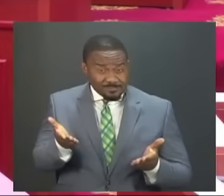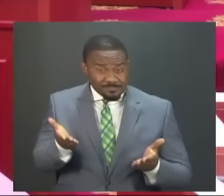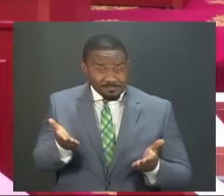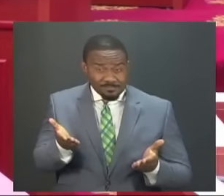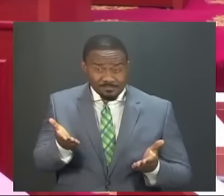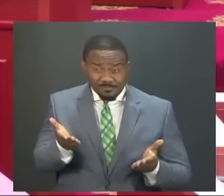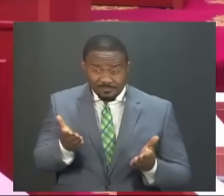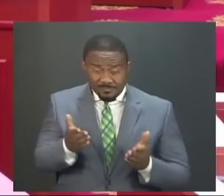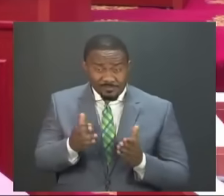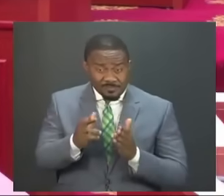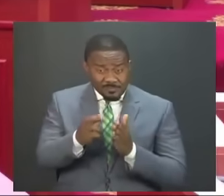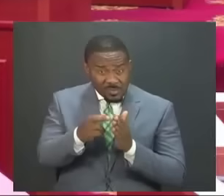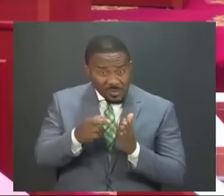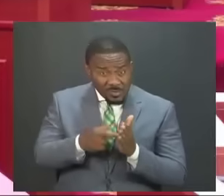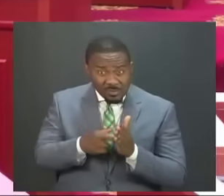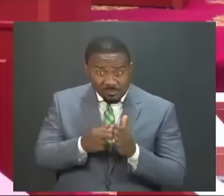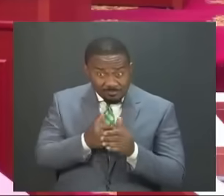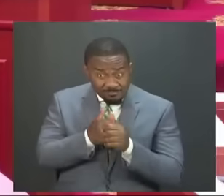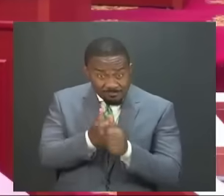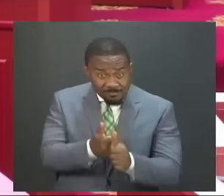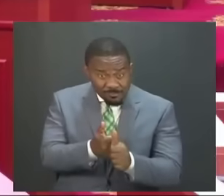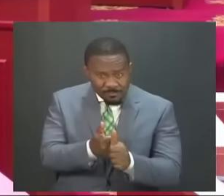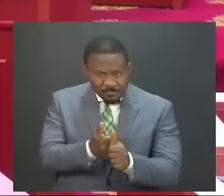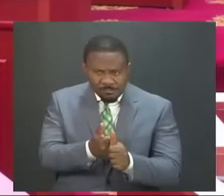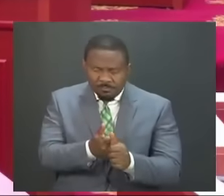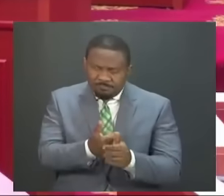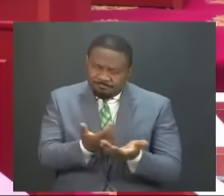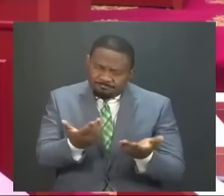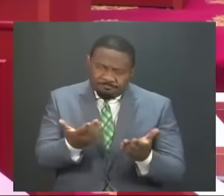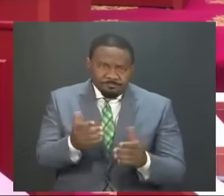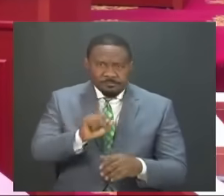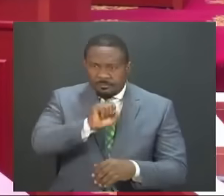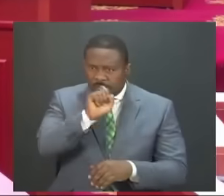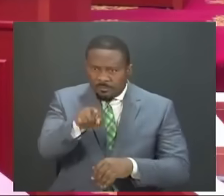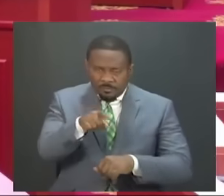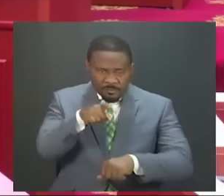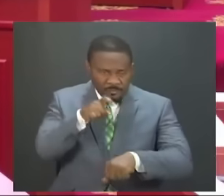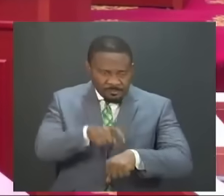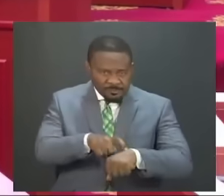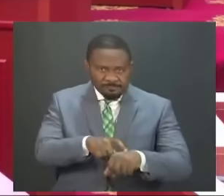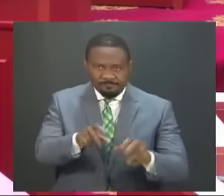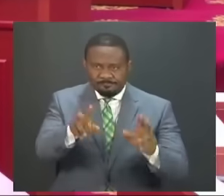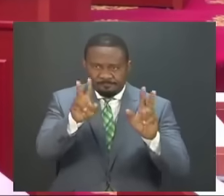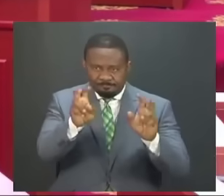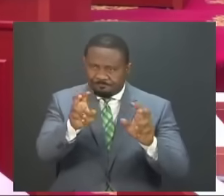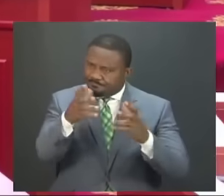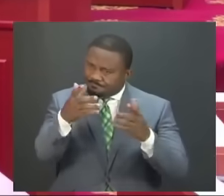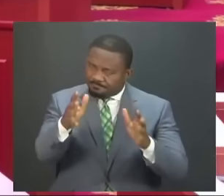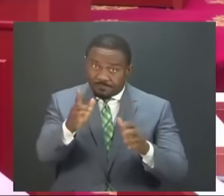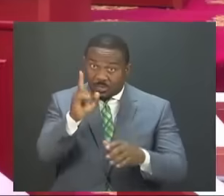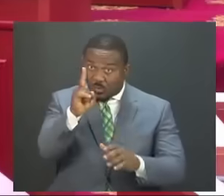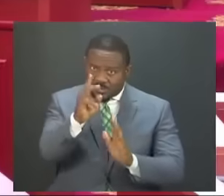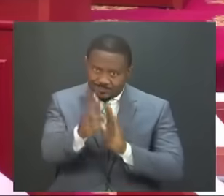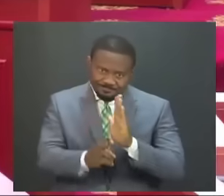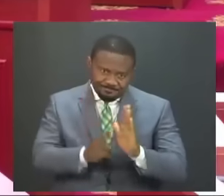own rules? The rules say 1 hour. Do we keep to that rule? So